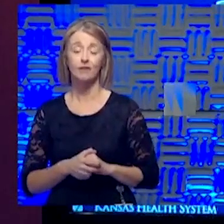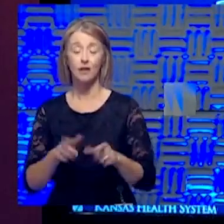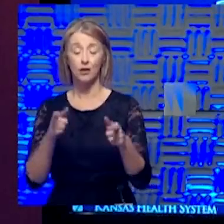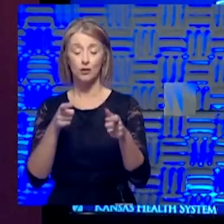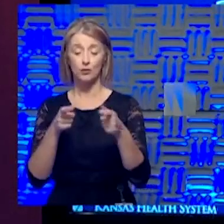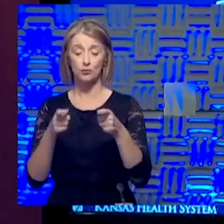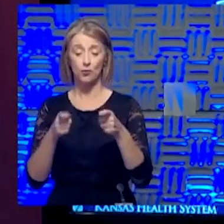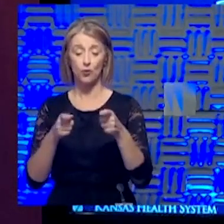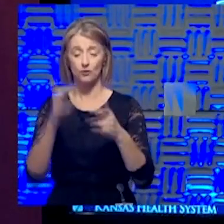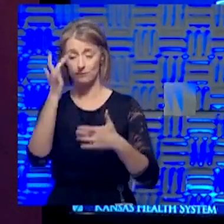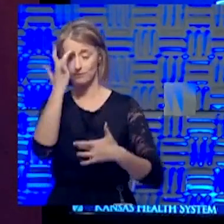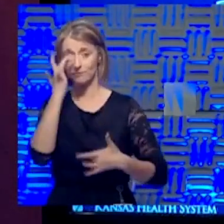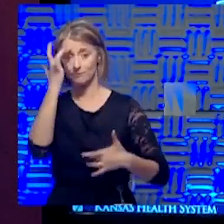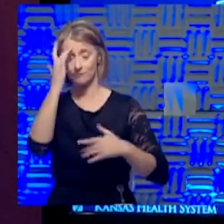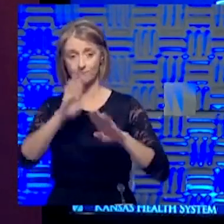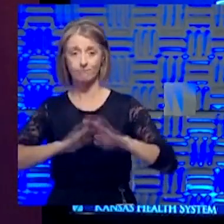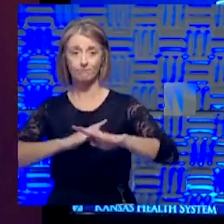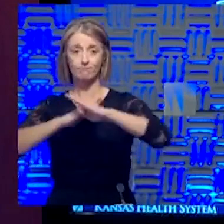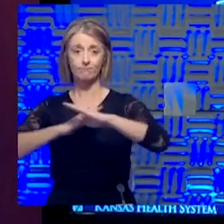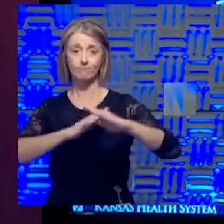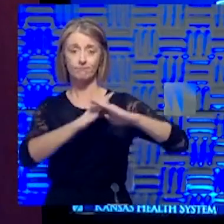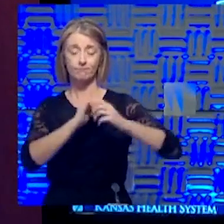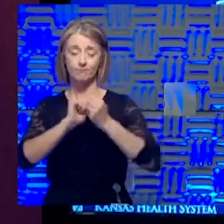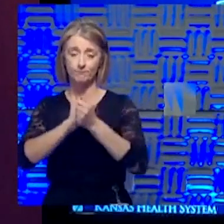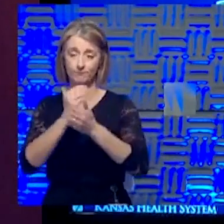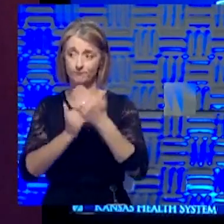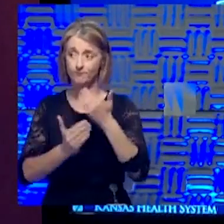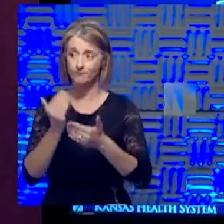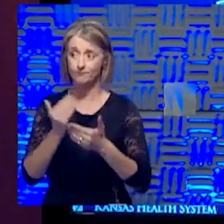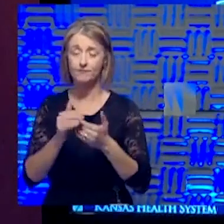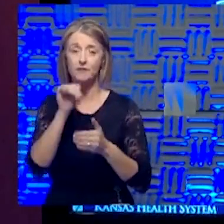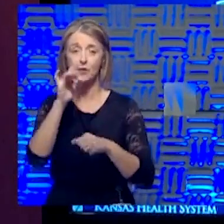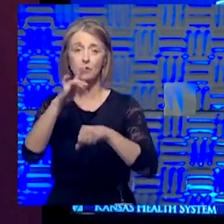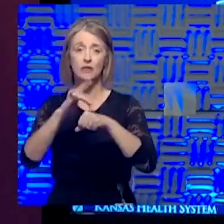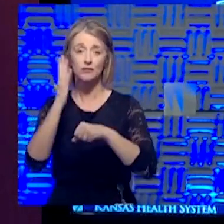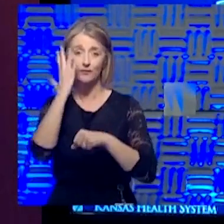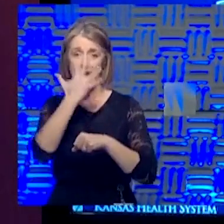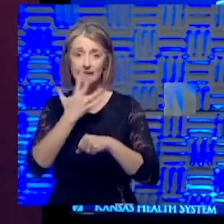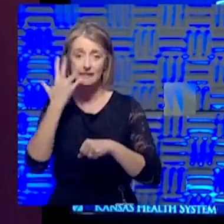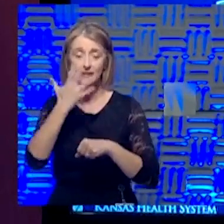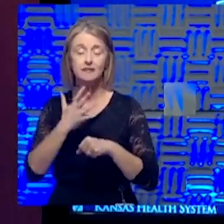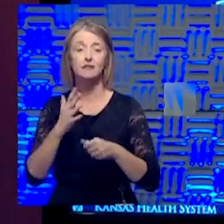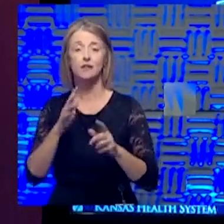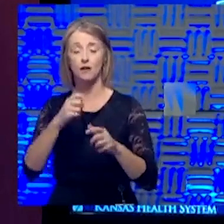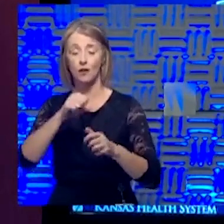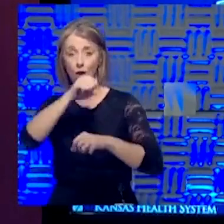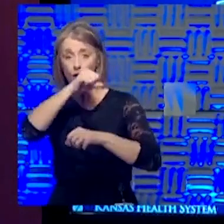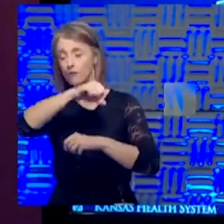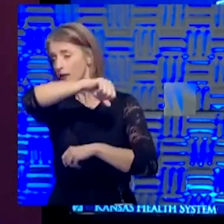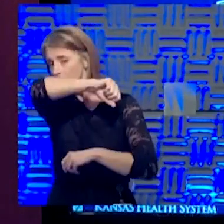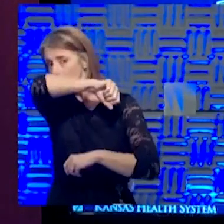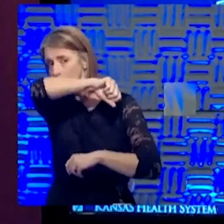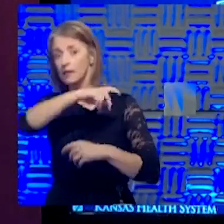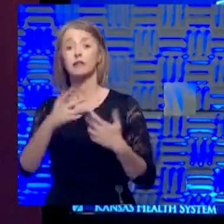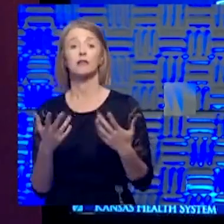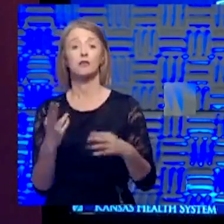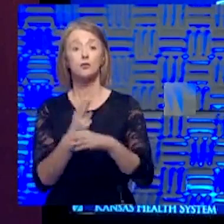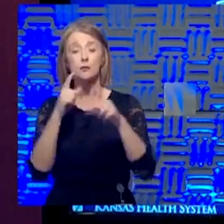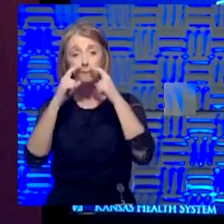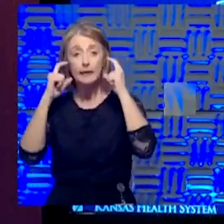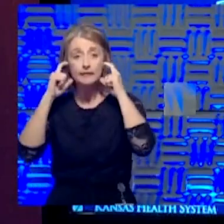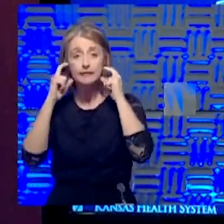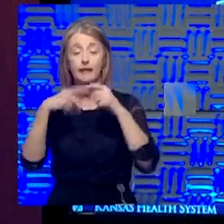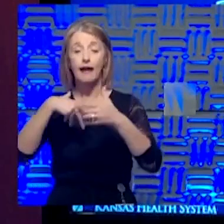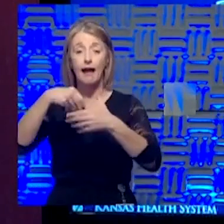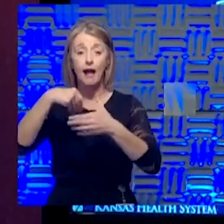that we talk about all the time. Wash your hands. Don't touch your face. Cough into your elbow. Wear your mask.